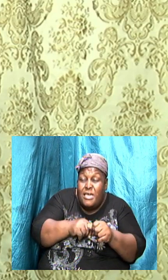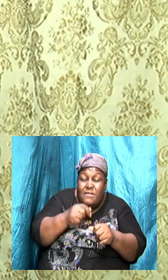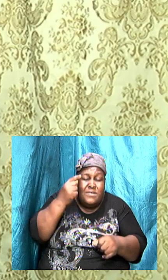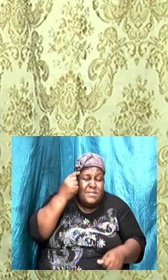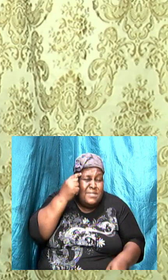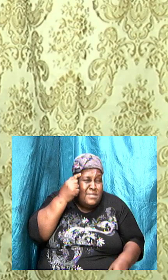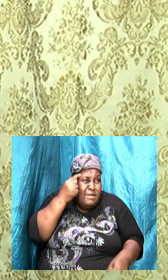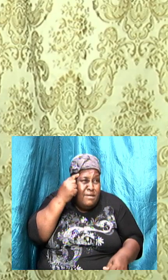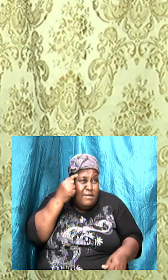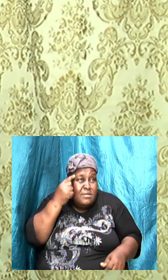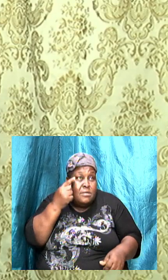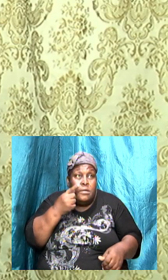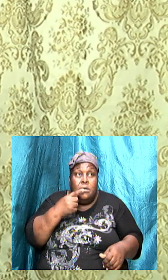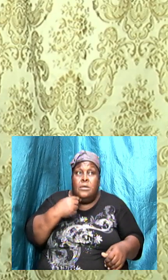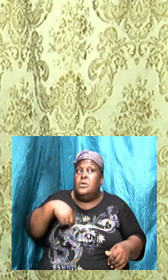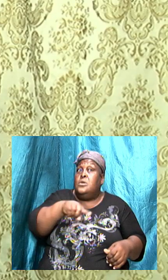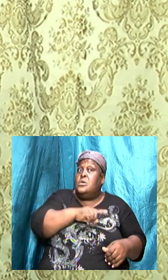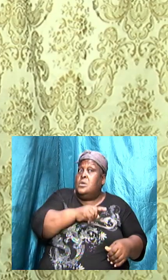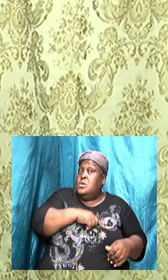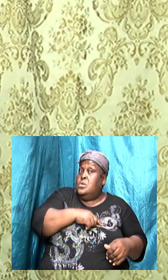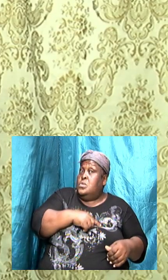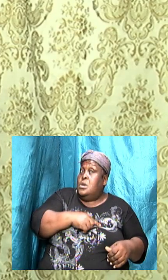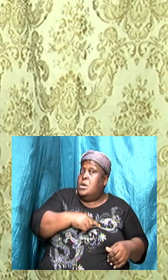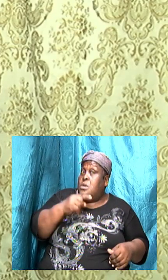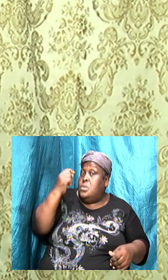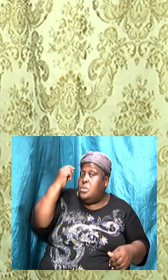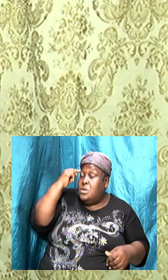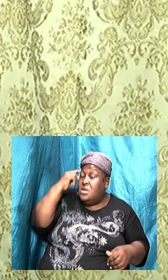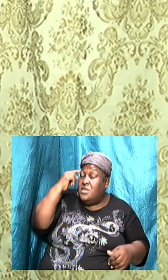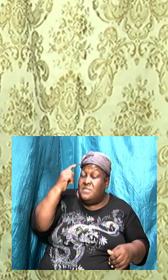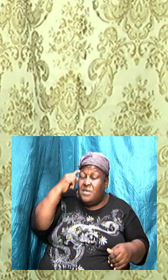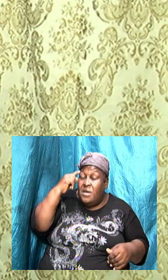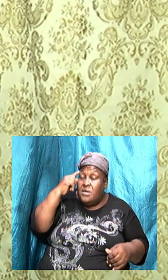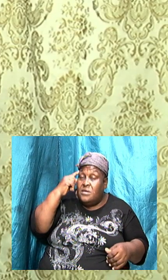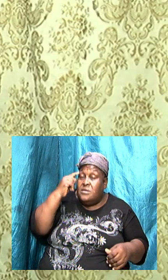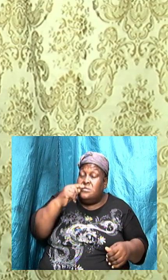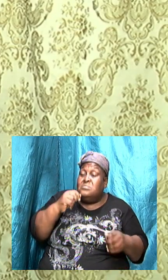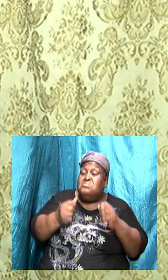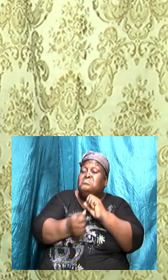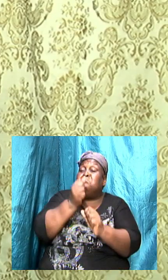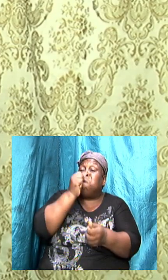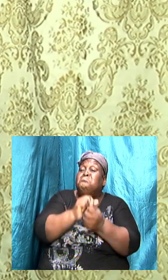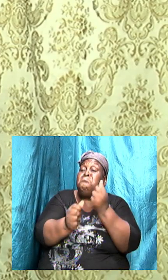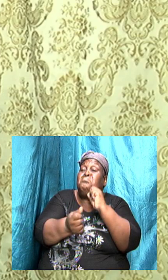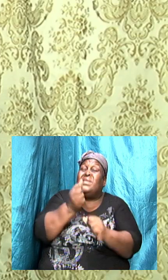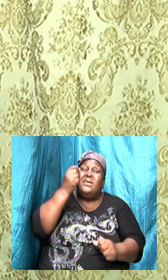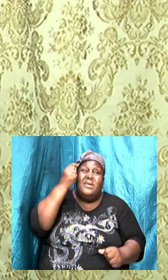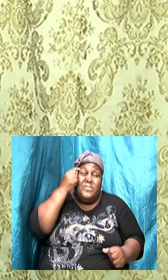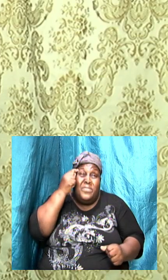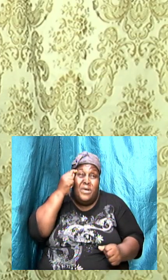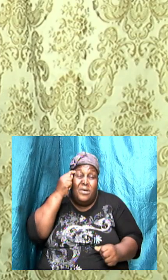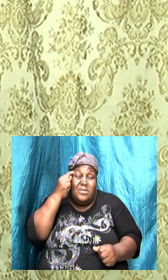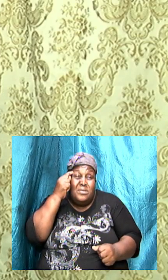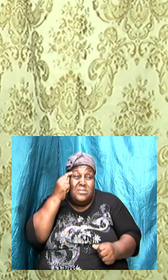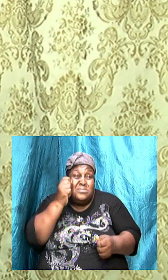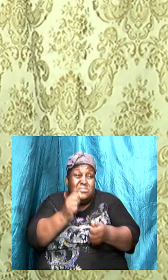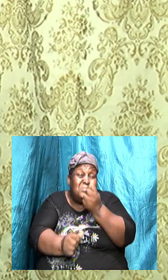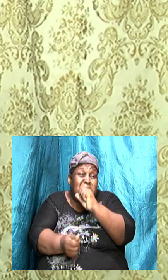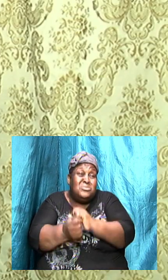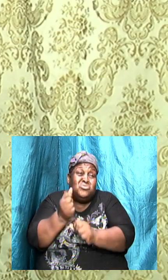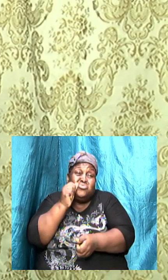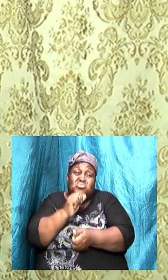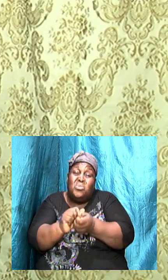we harbor, thought to destroy, thought to tear down, thought